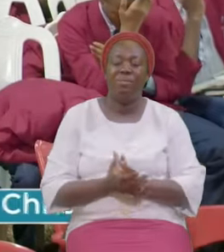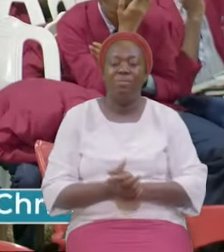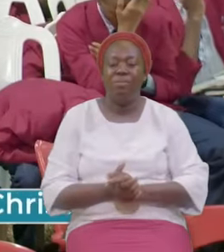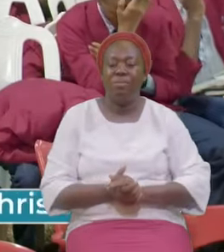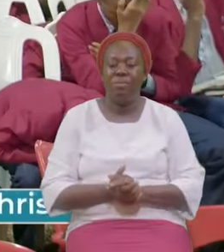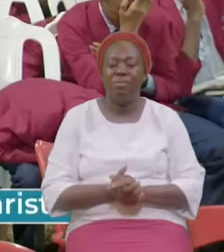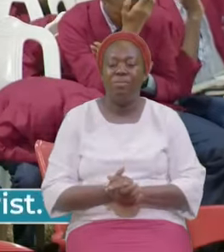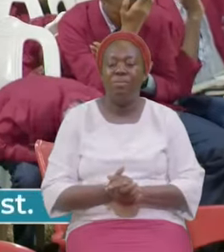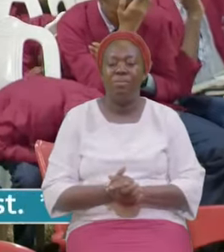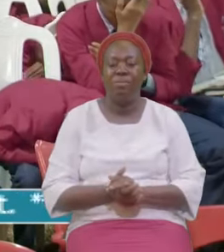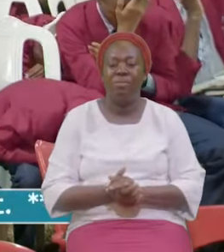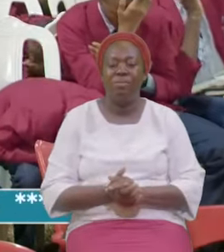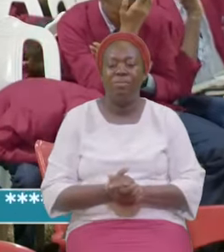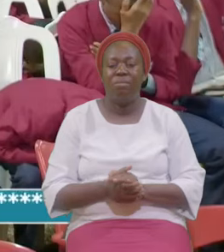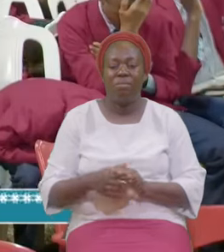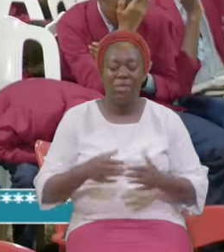Left side.